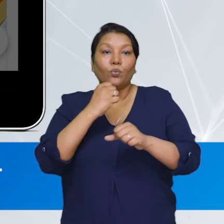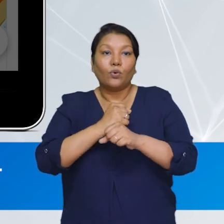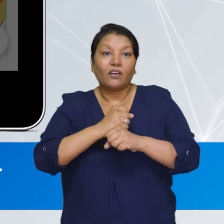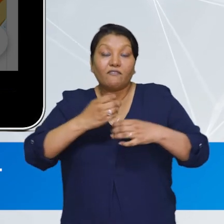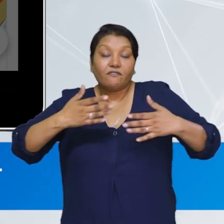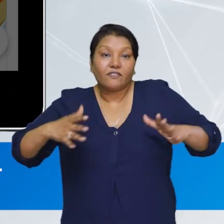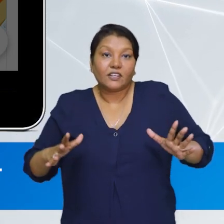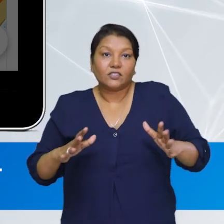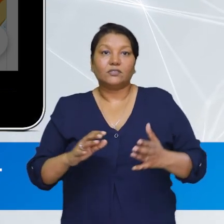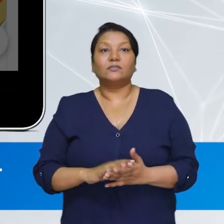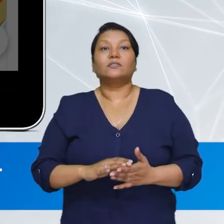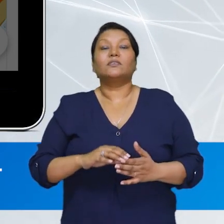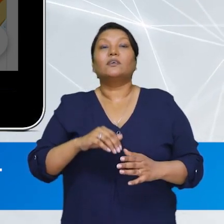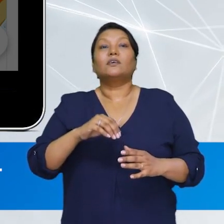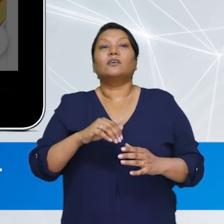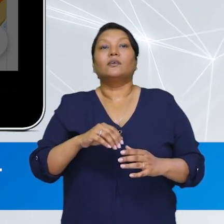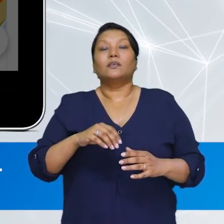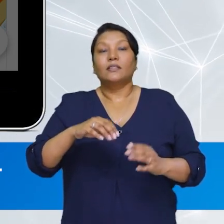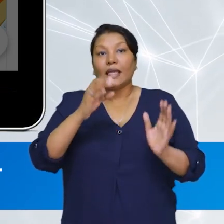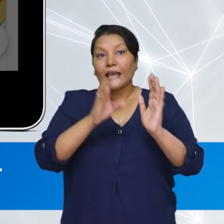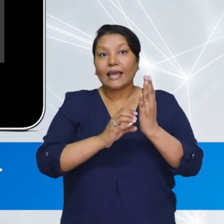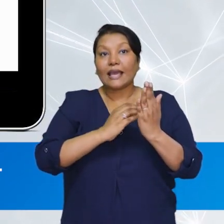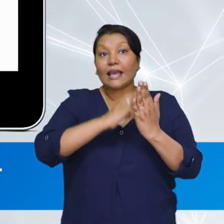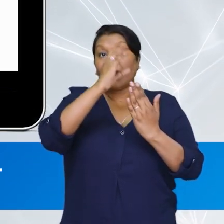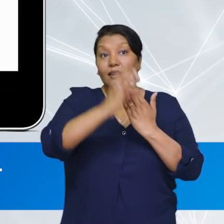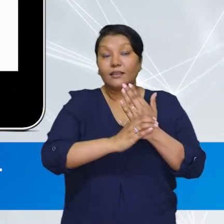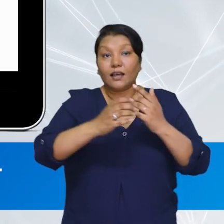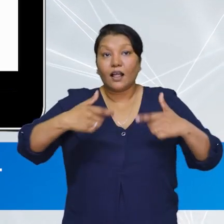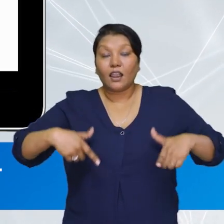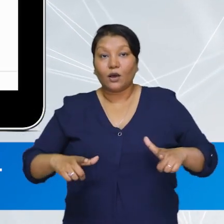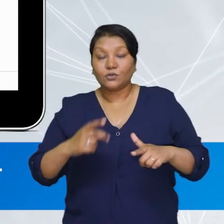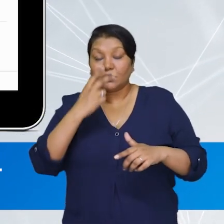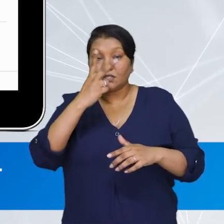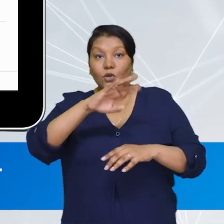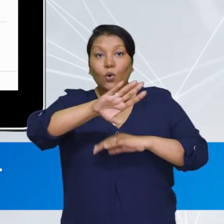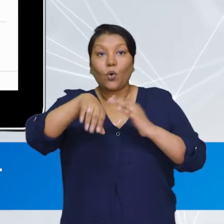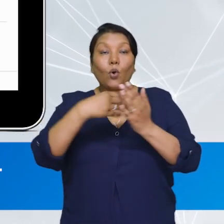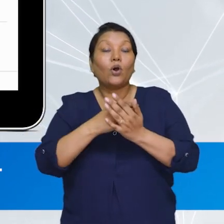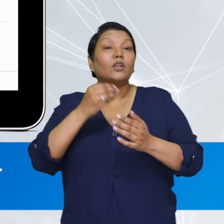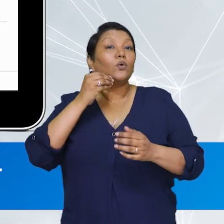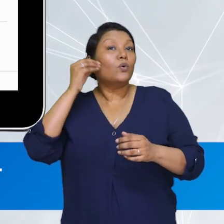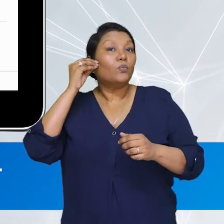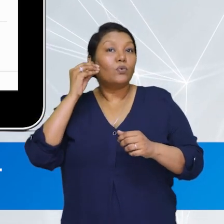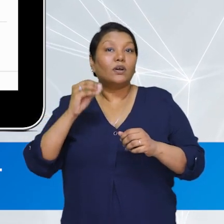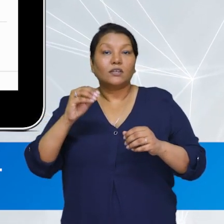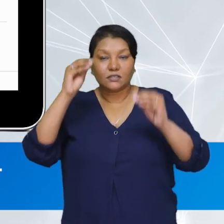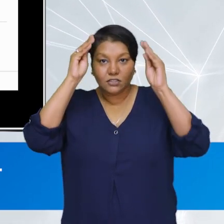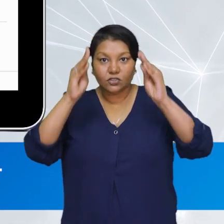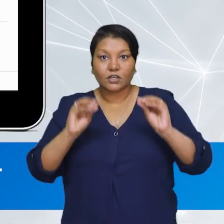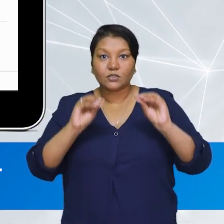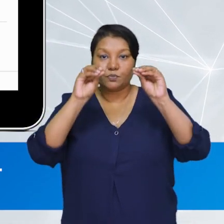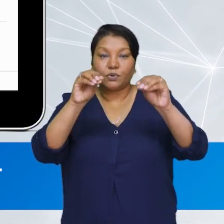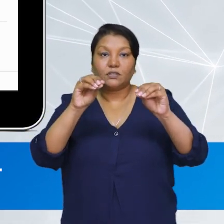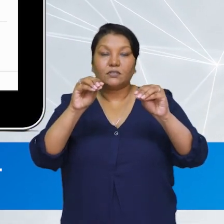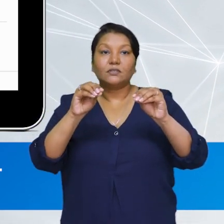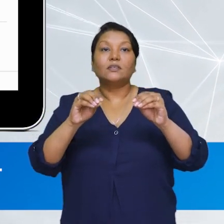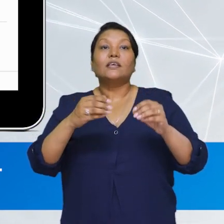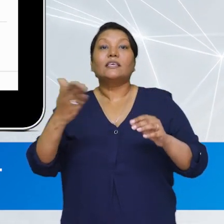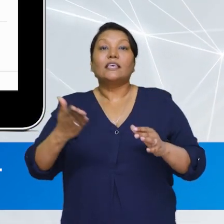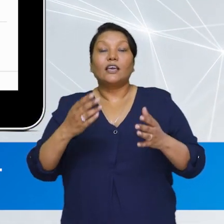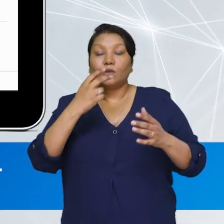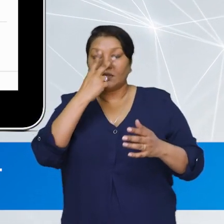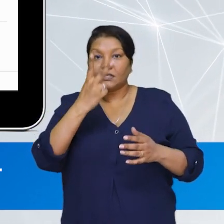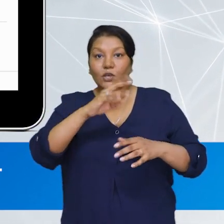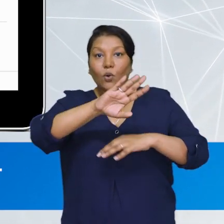On your dashboard, you can click on Calendar and you will see all the assignments that your teacher has created for you.